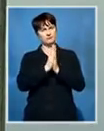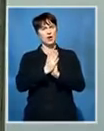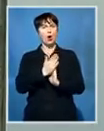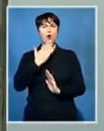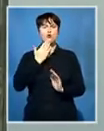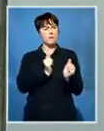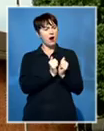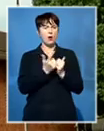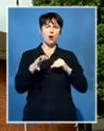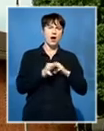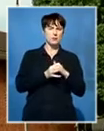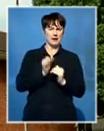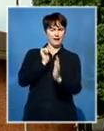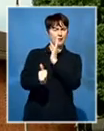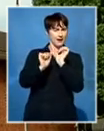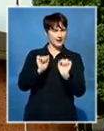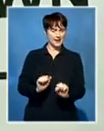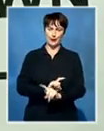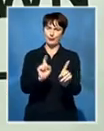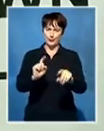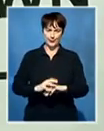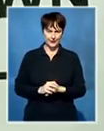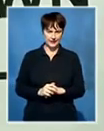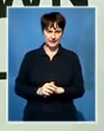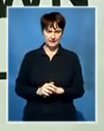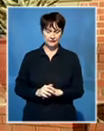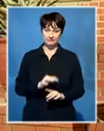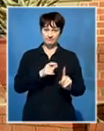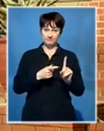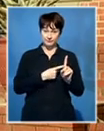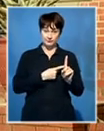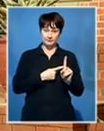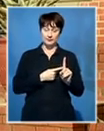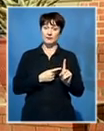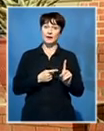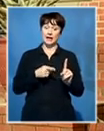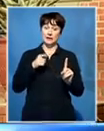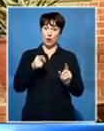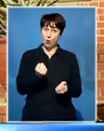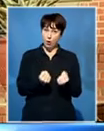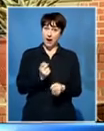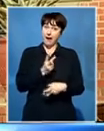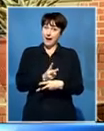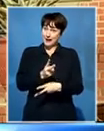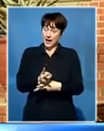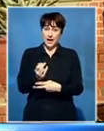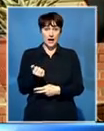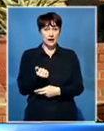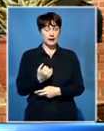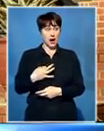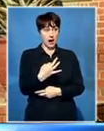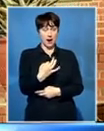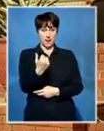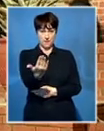by their partners in South Africa. Should Panayiotou's second bid for bail fail in this court? His legal team has